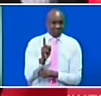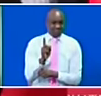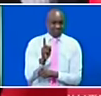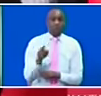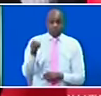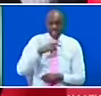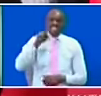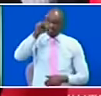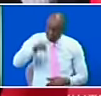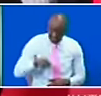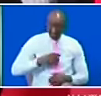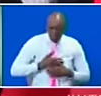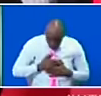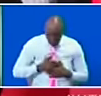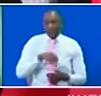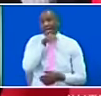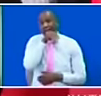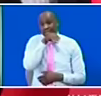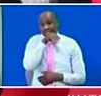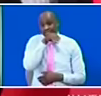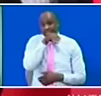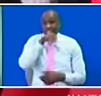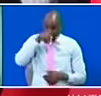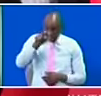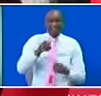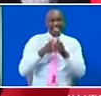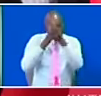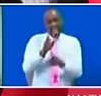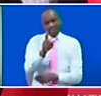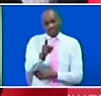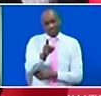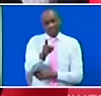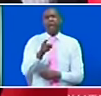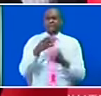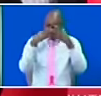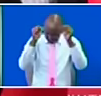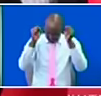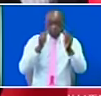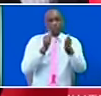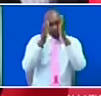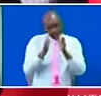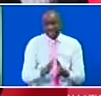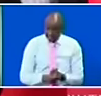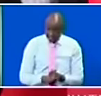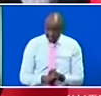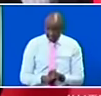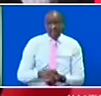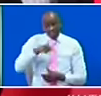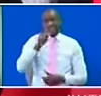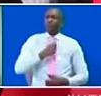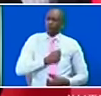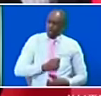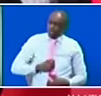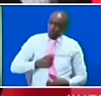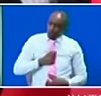We demand Honorable Raila Odinga as a leader, as a presidential contender, to